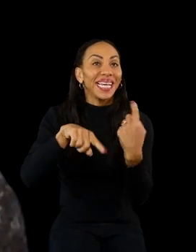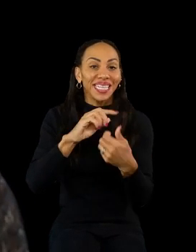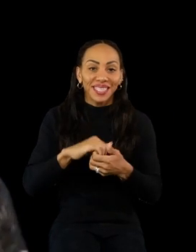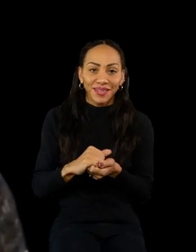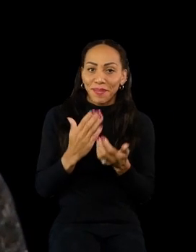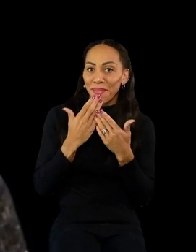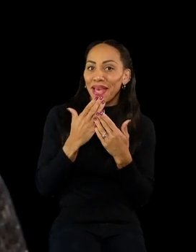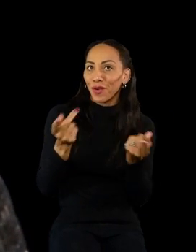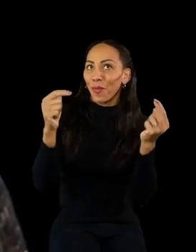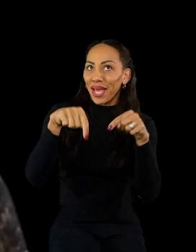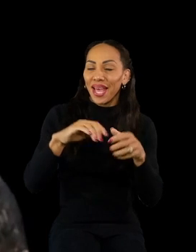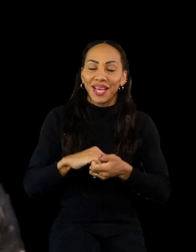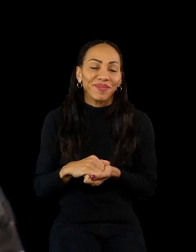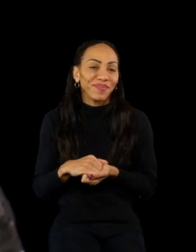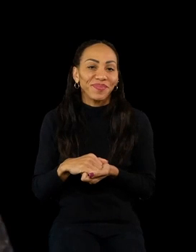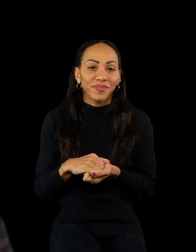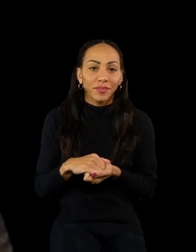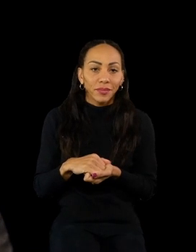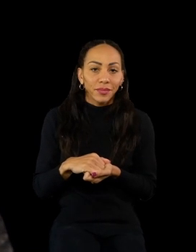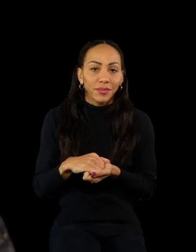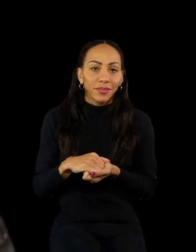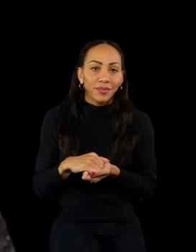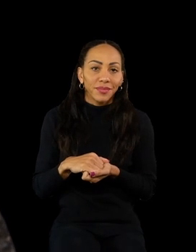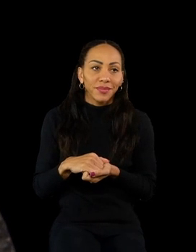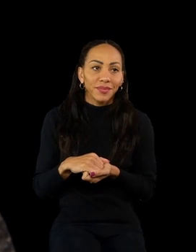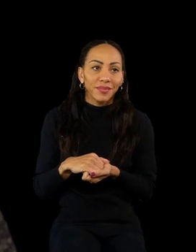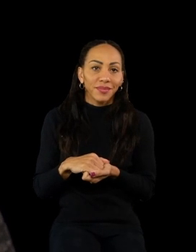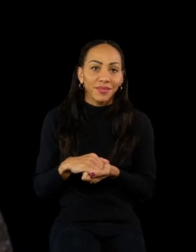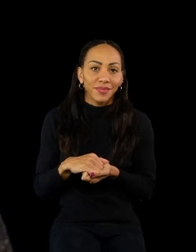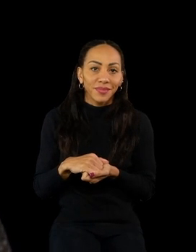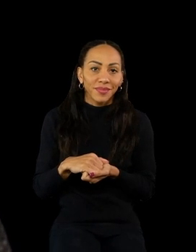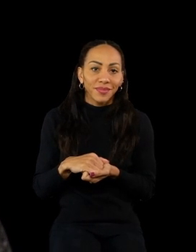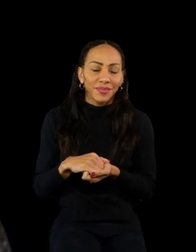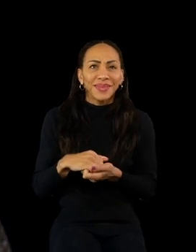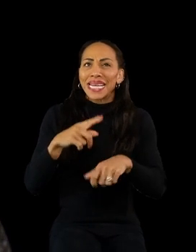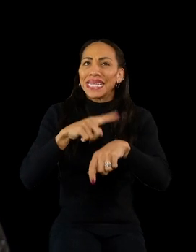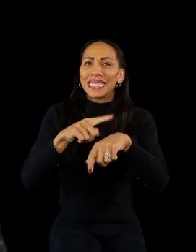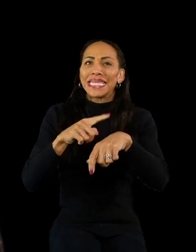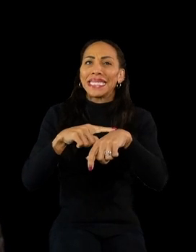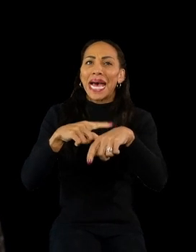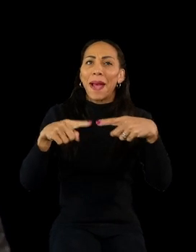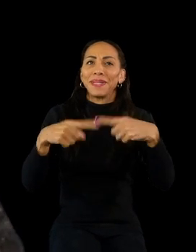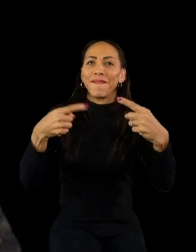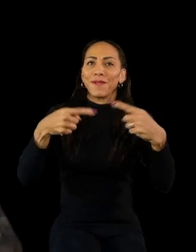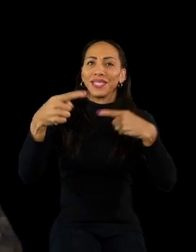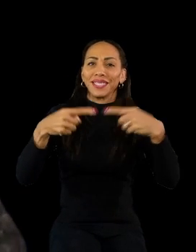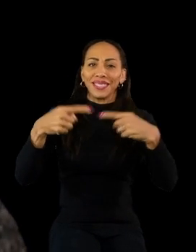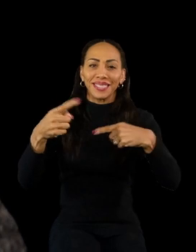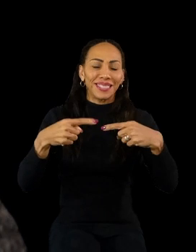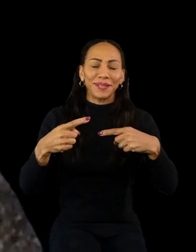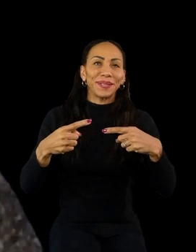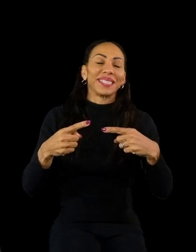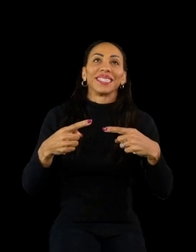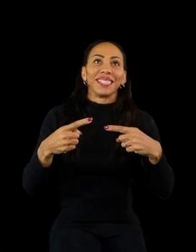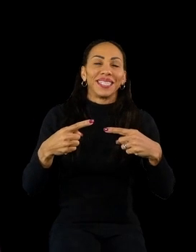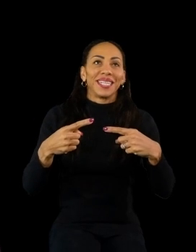Hello, everybody. Thank you so much for being here. I know that it's the time differences make it